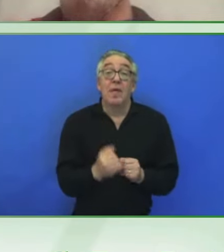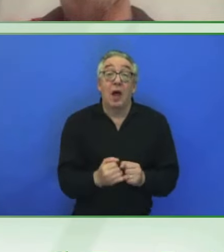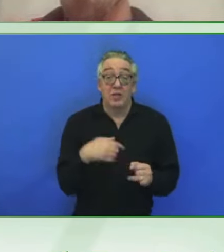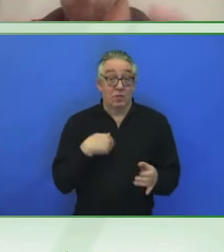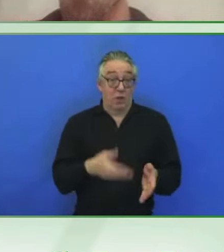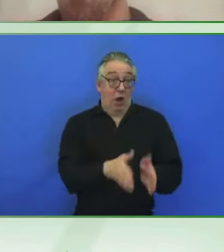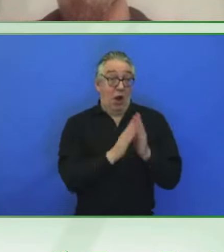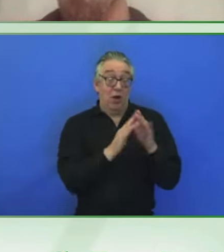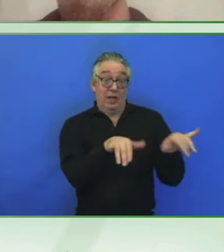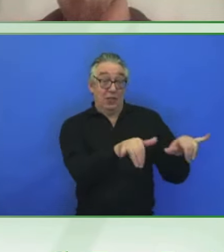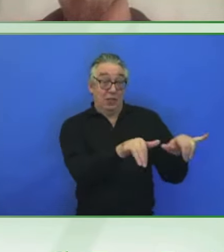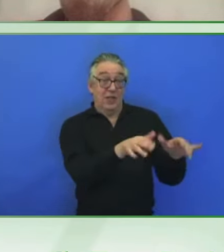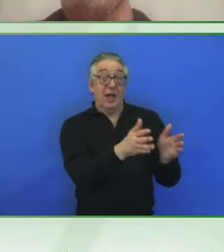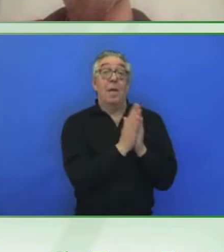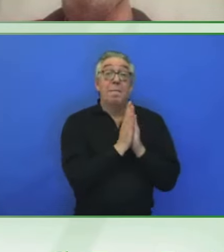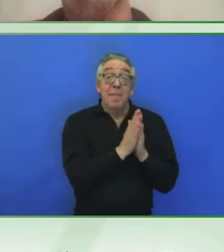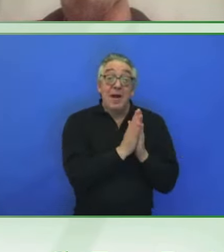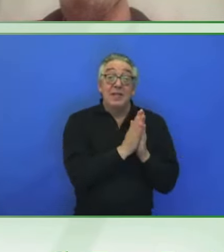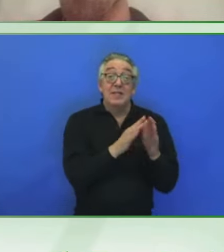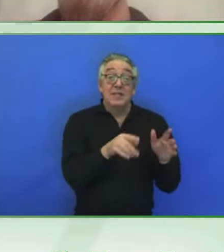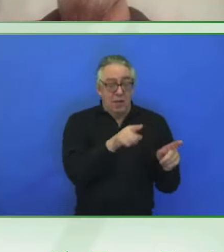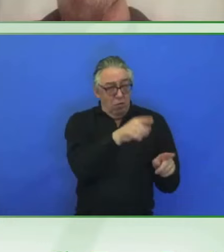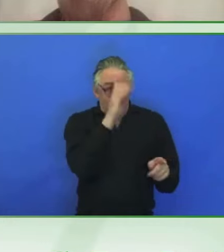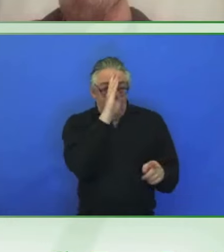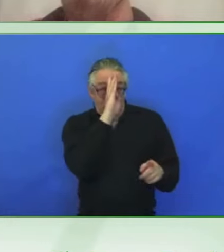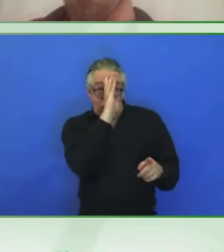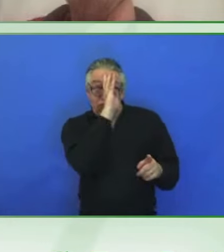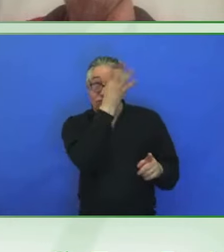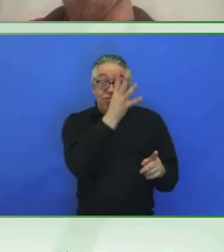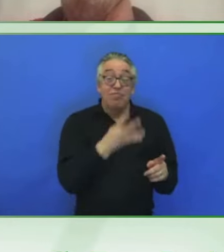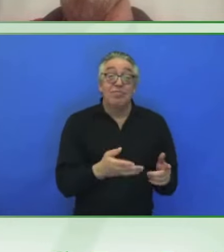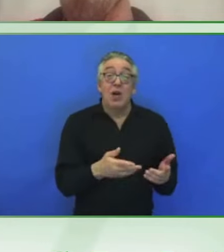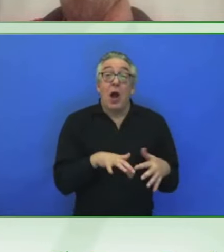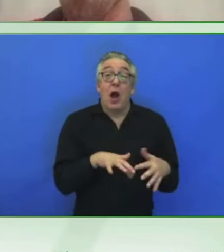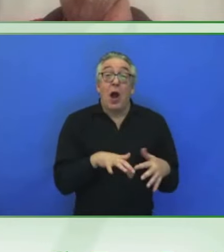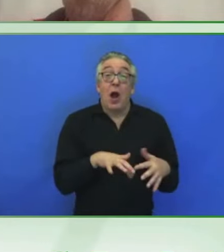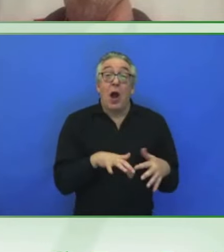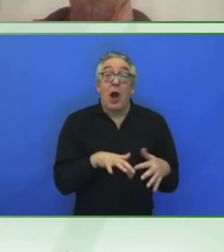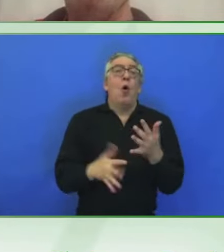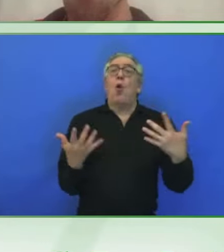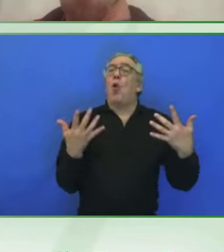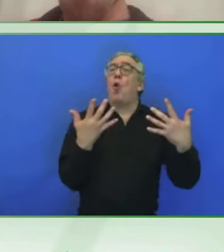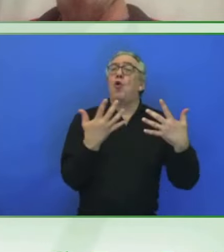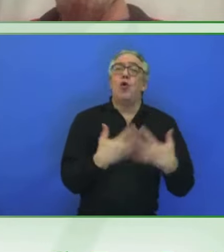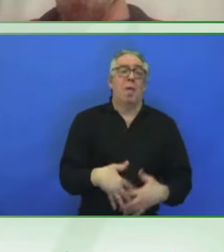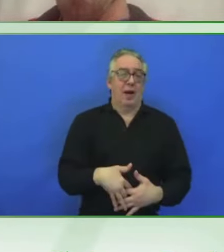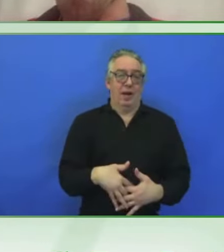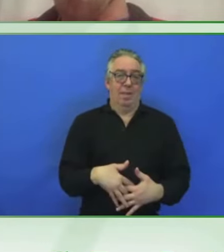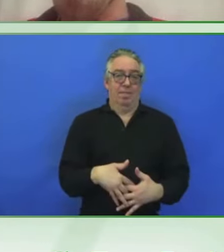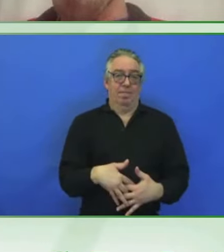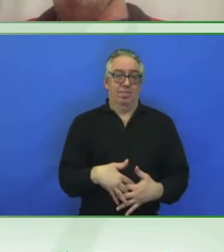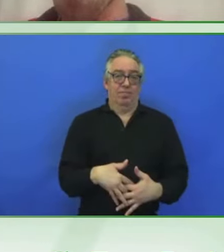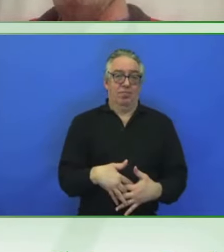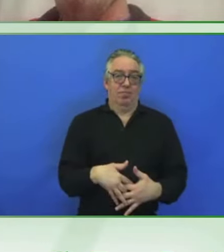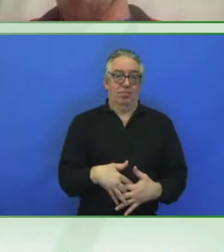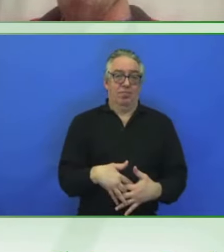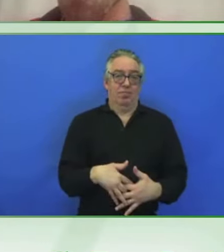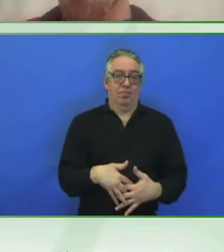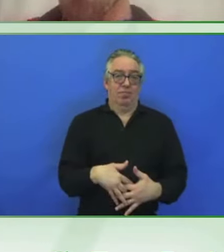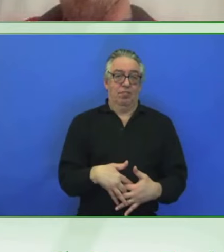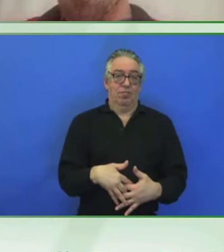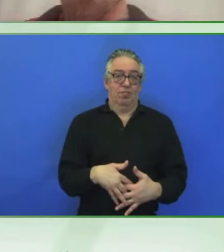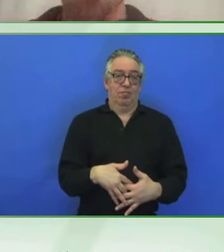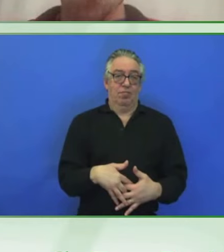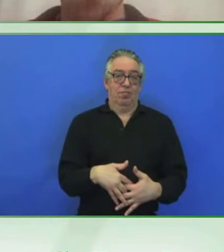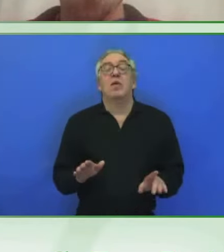What often happens in these situations is you have a driver and then you might have an assistant to go with him who perhaps takes the money and acts as a bit of a